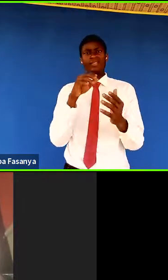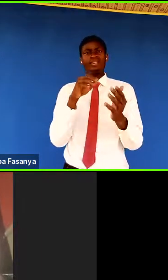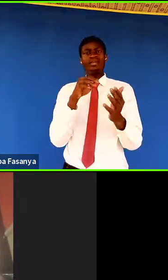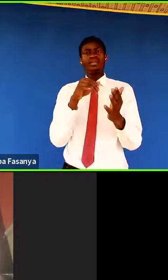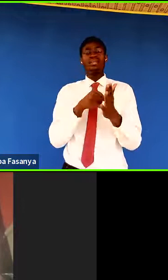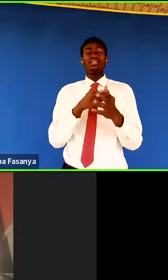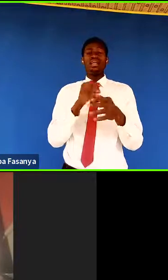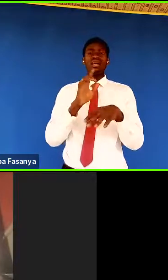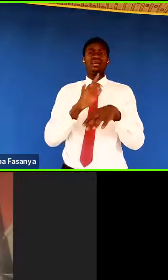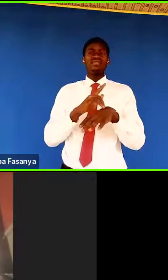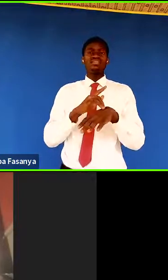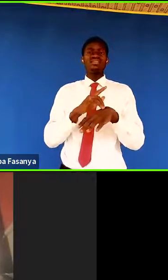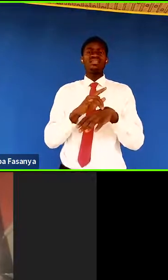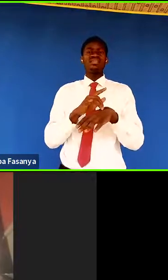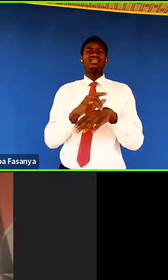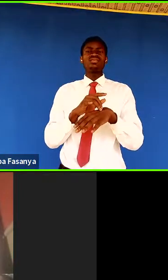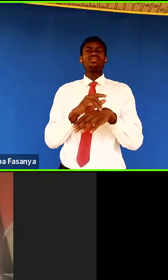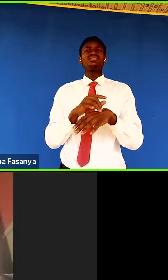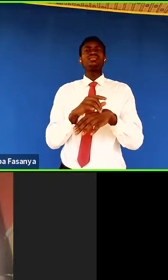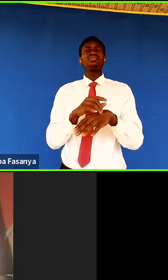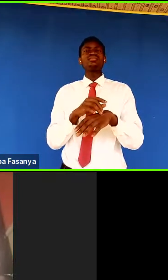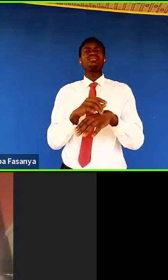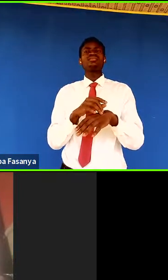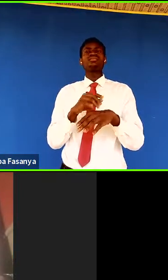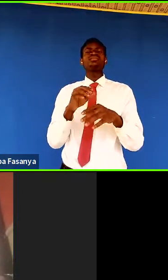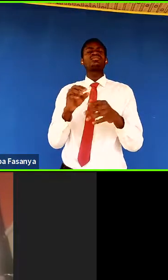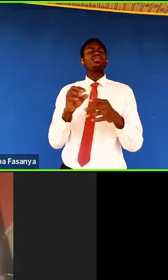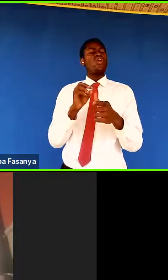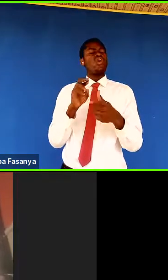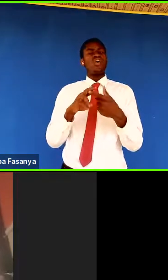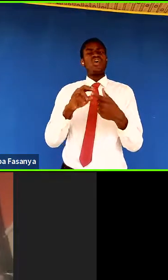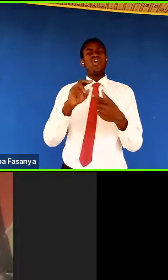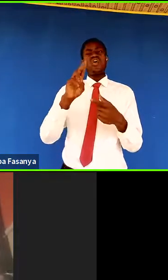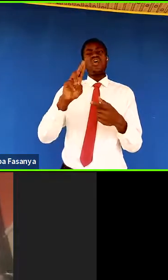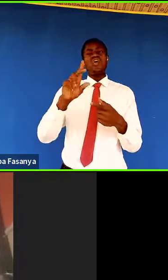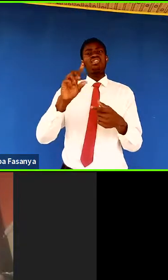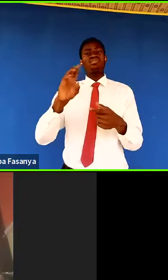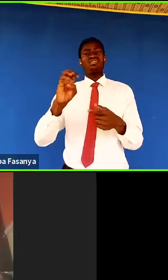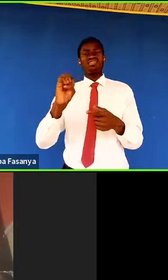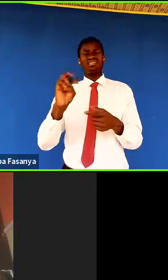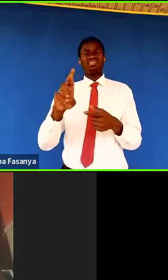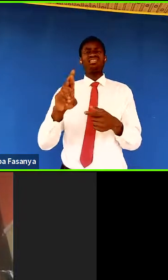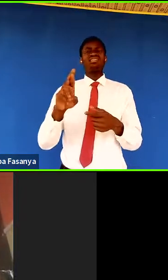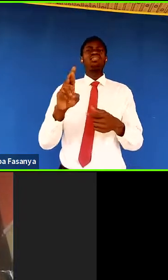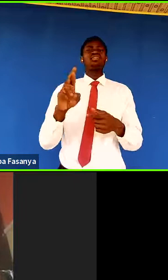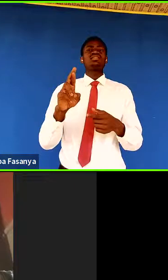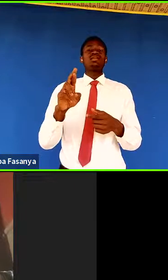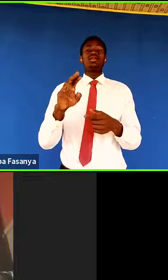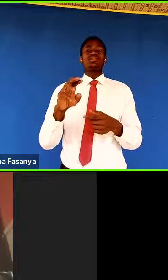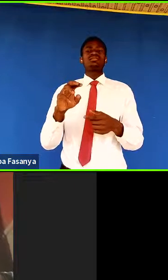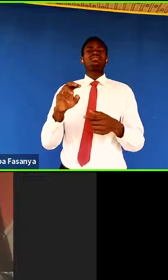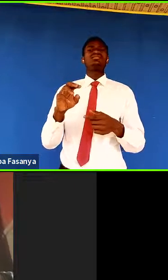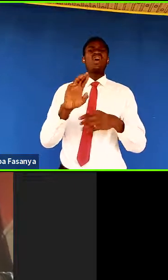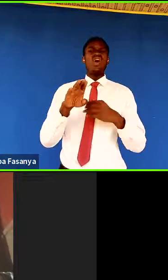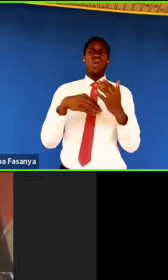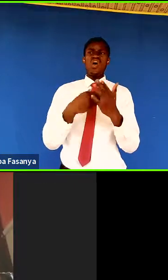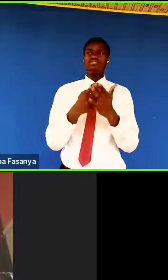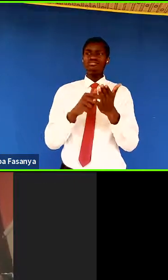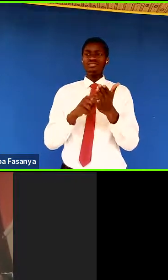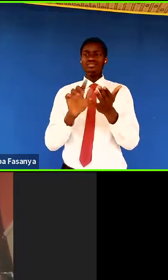as an antihypertensive. Yes, and cimetidine is used for ulcer. All these ones are also known to